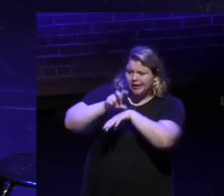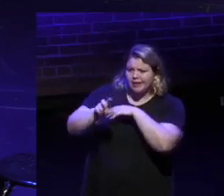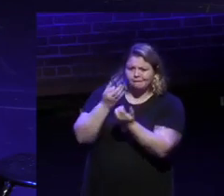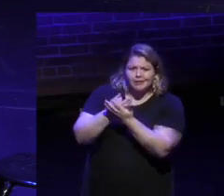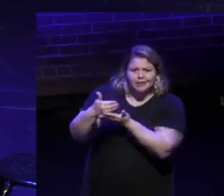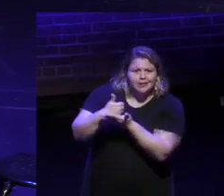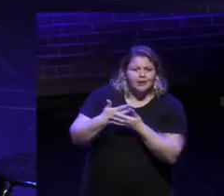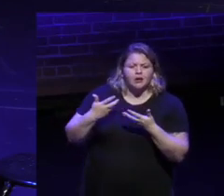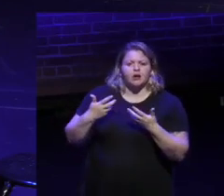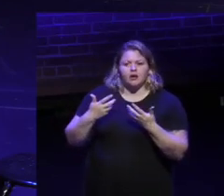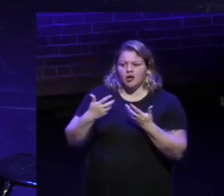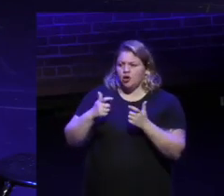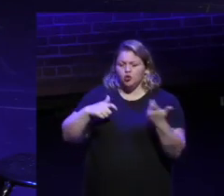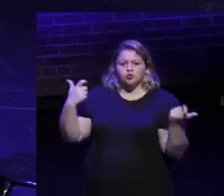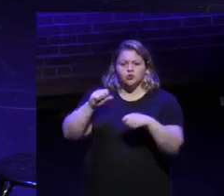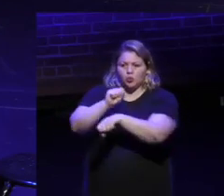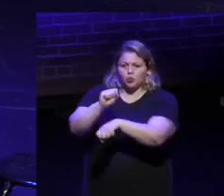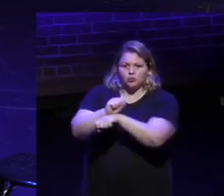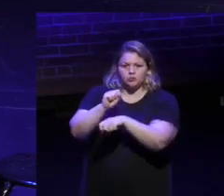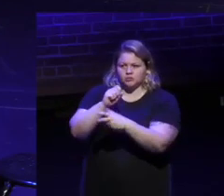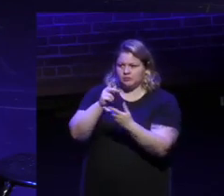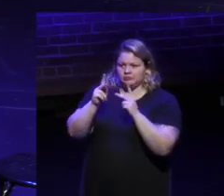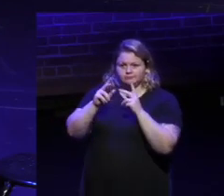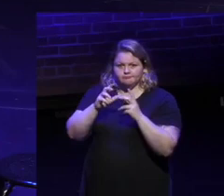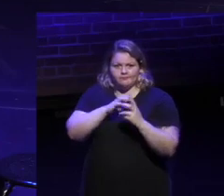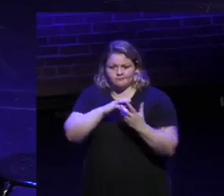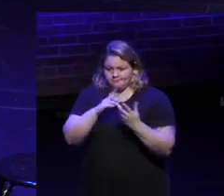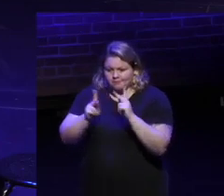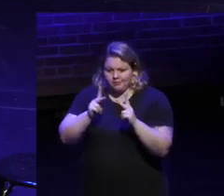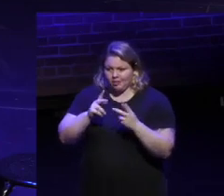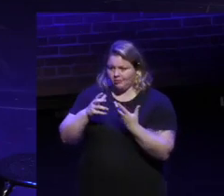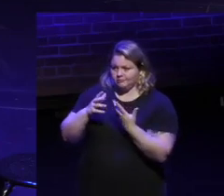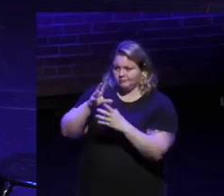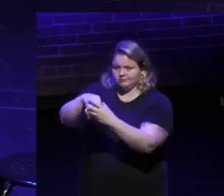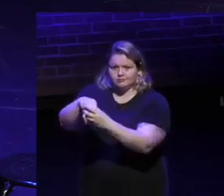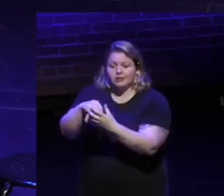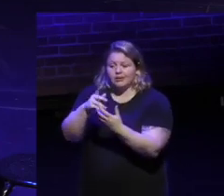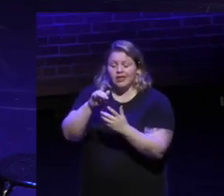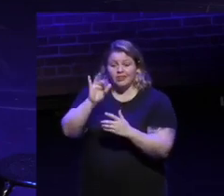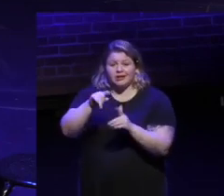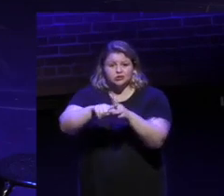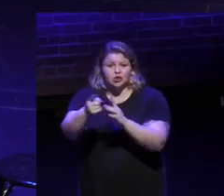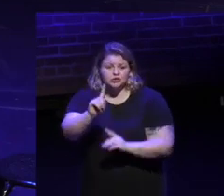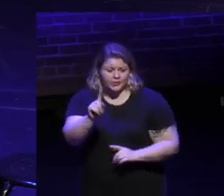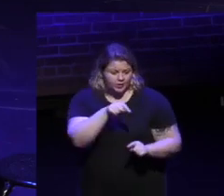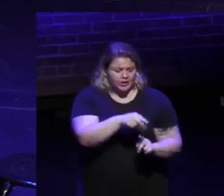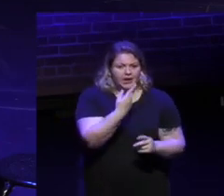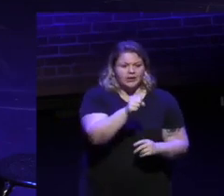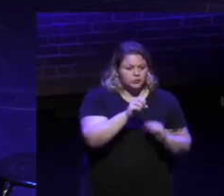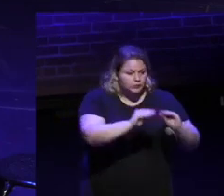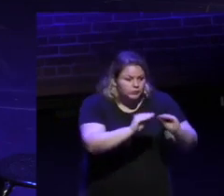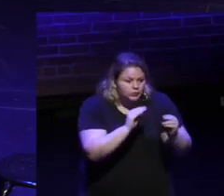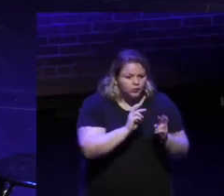perhaps most importantly, workforce development initiatives and training that begins in the high schools. It cultivates